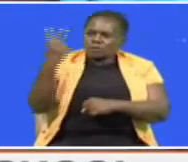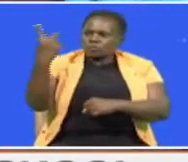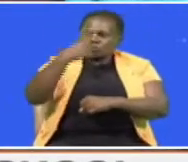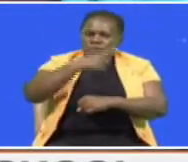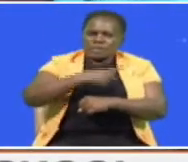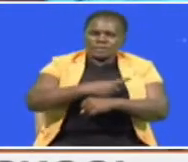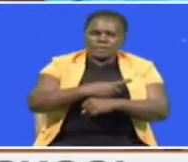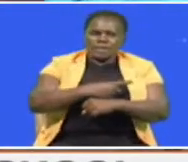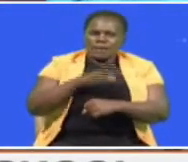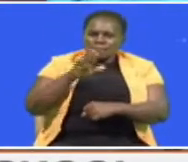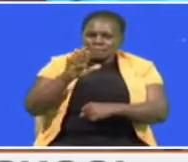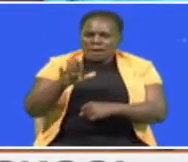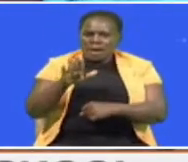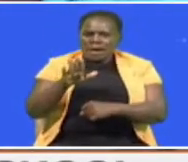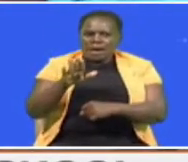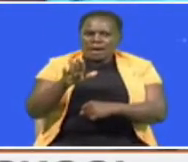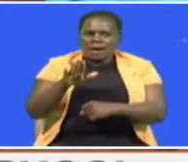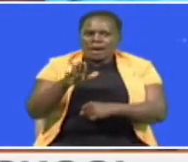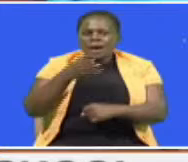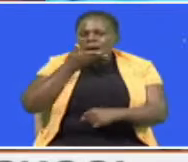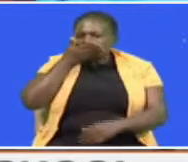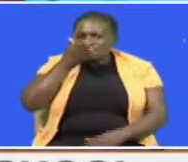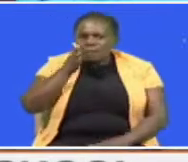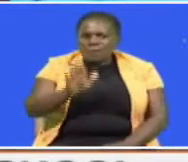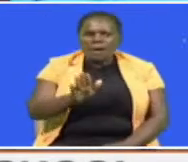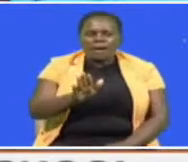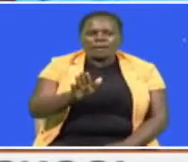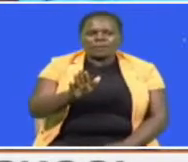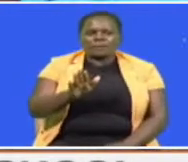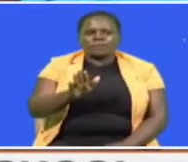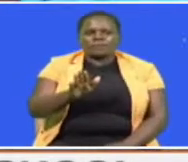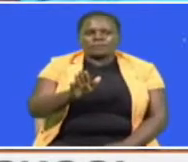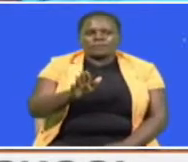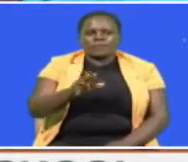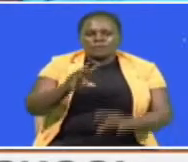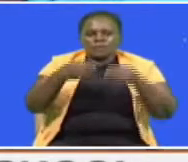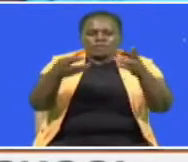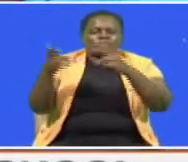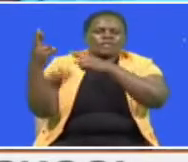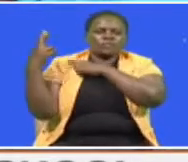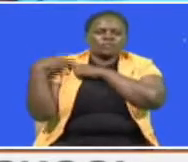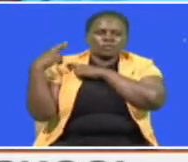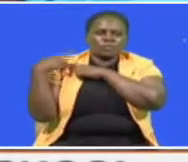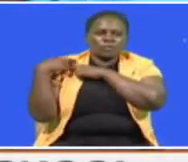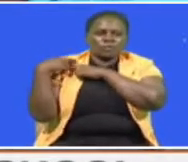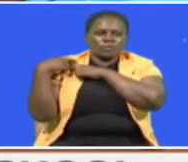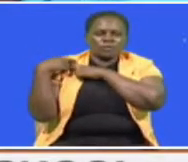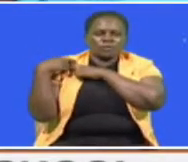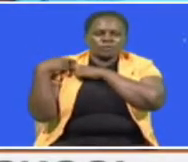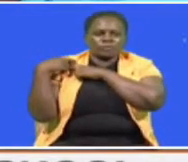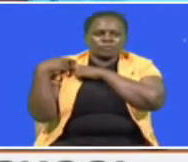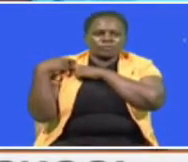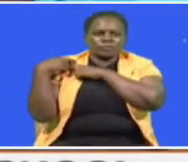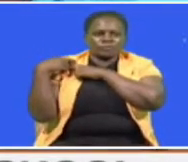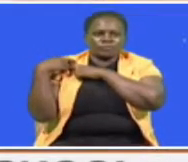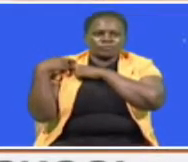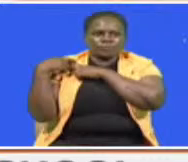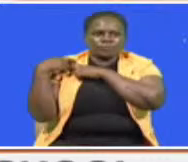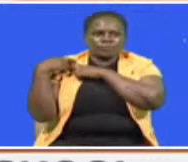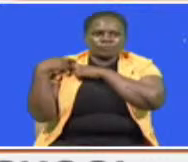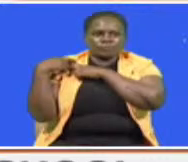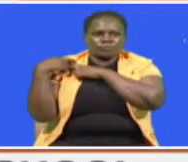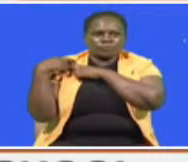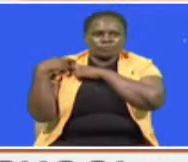2 days, wenyewe wana respond. Tunapea responsibility to them. Then waki respond to the men.